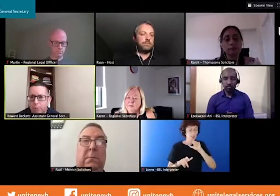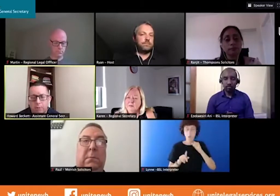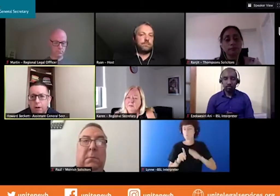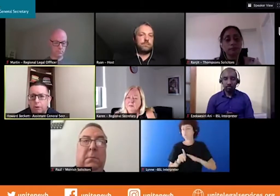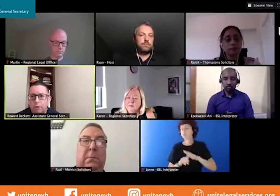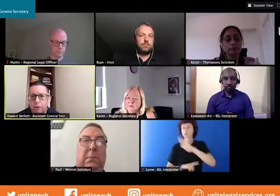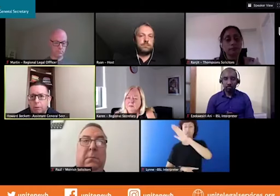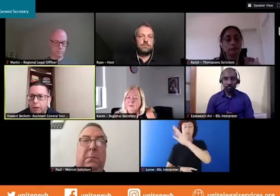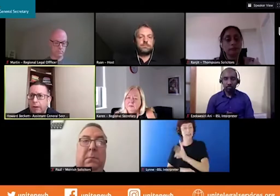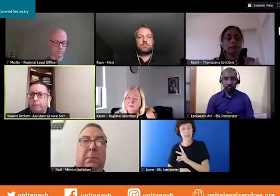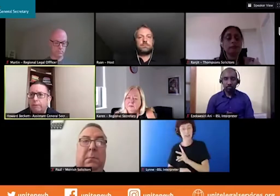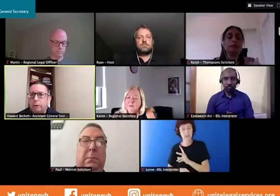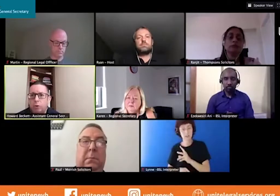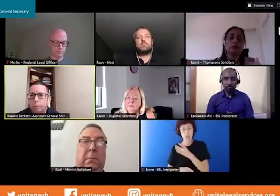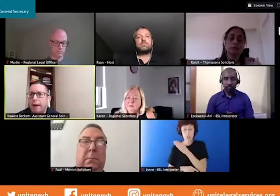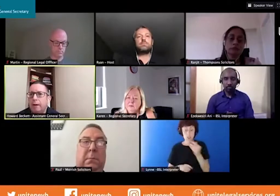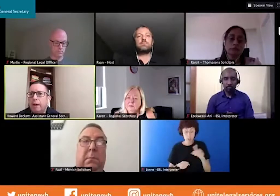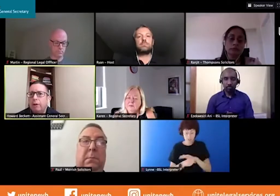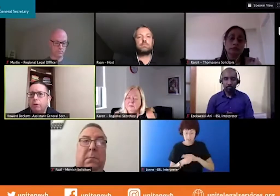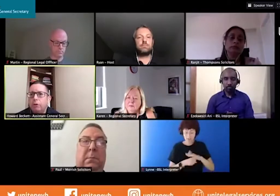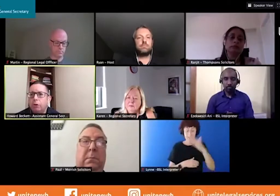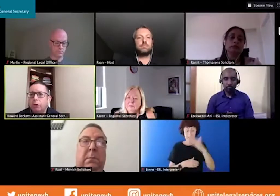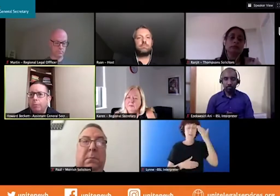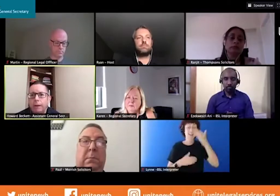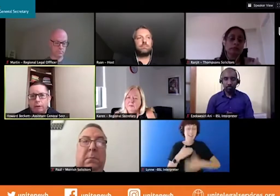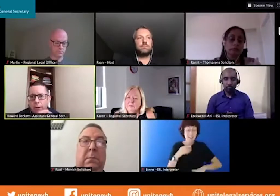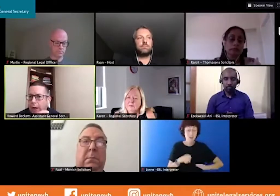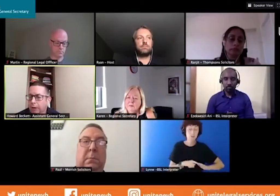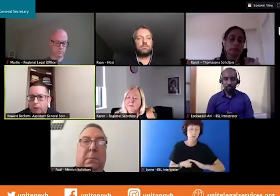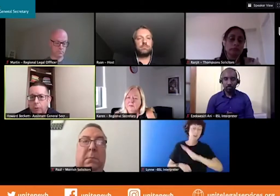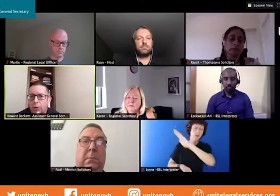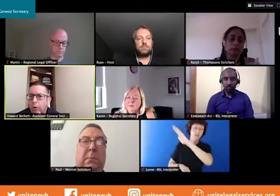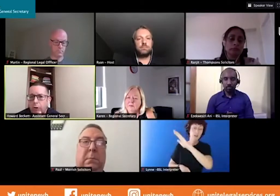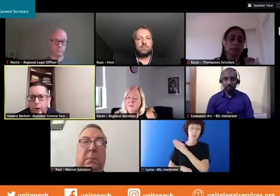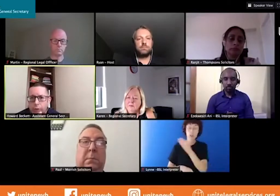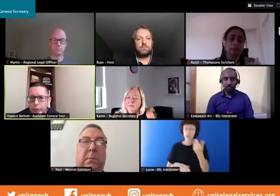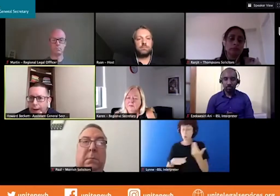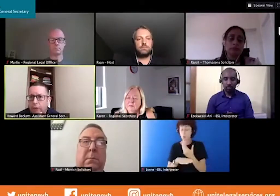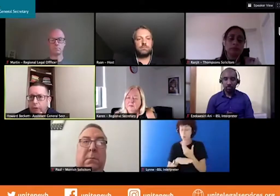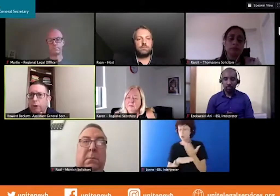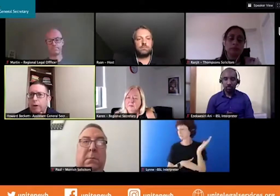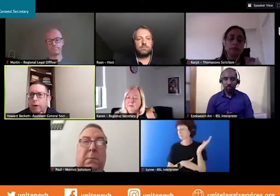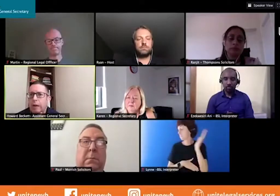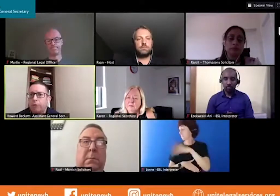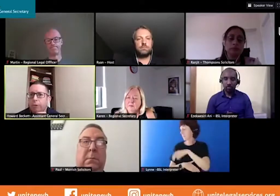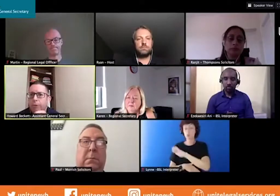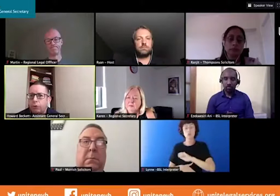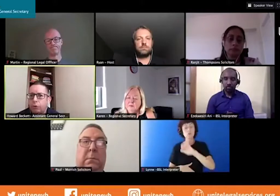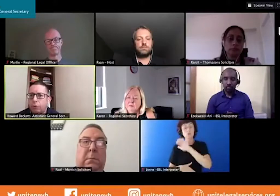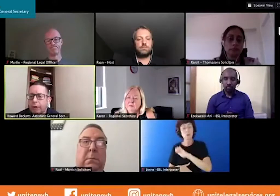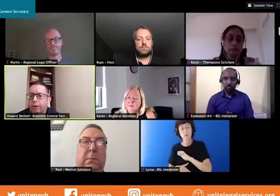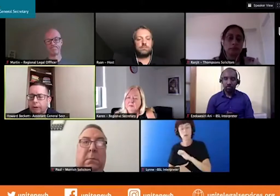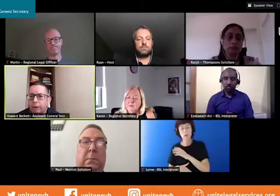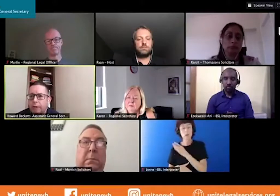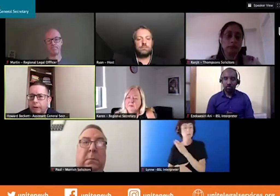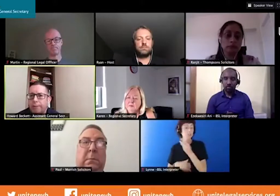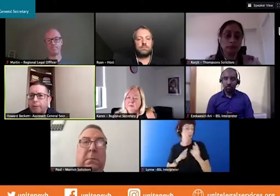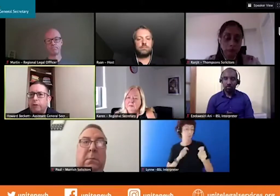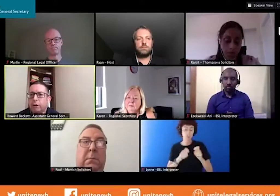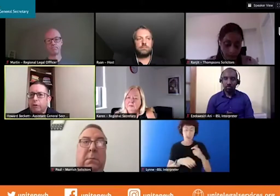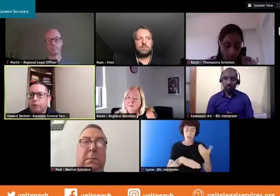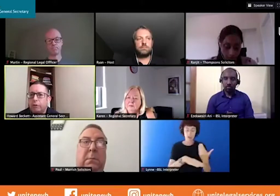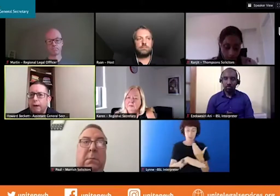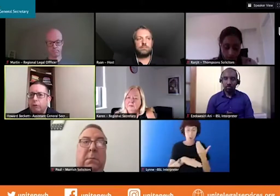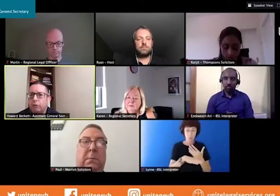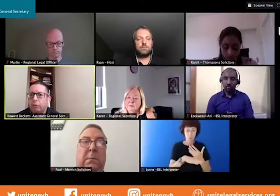leave, they will go back to Europe, and some will go into other sectors where they came from. There will be a skills deficit in those sectors that